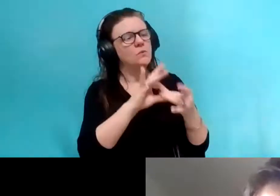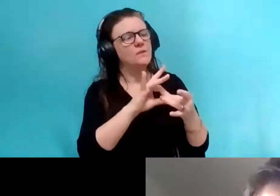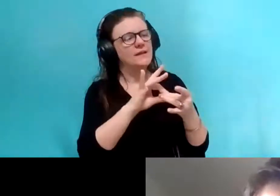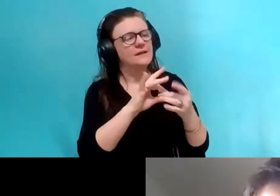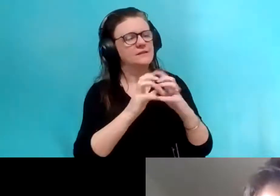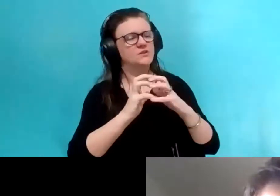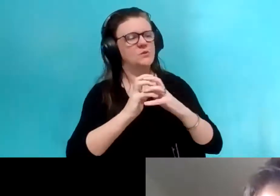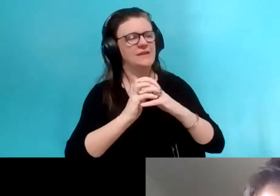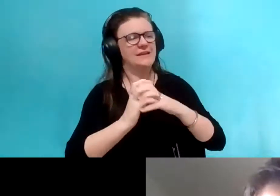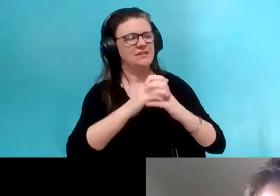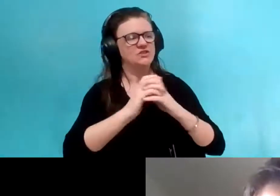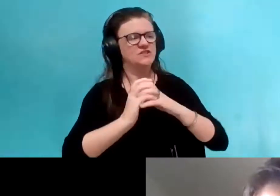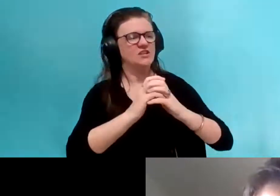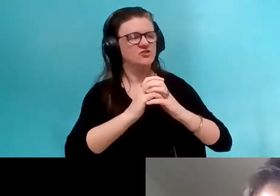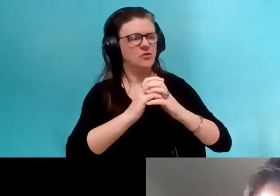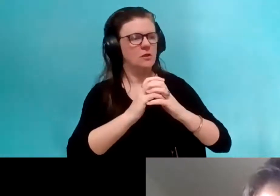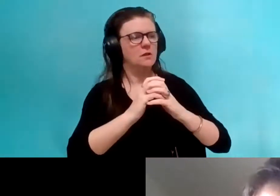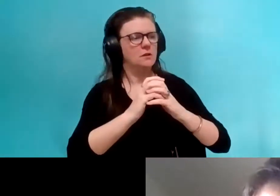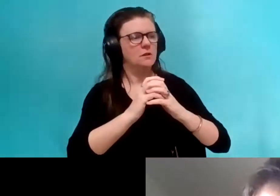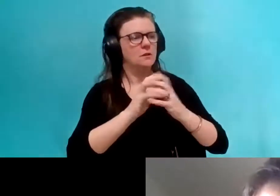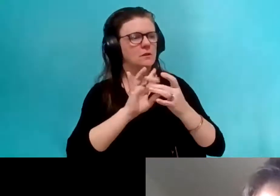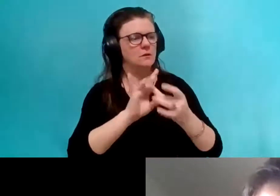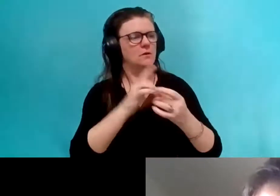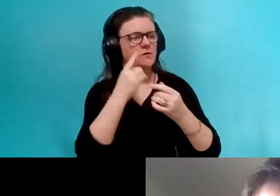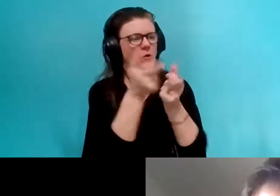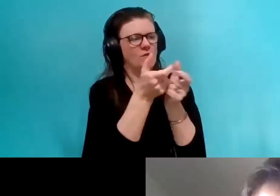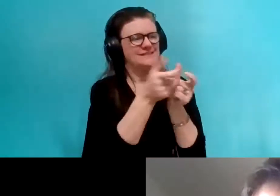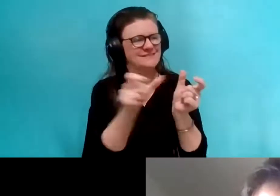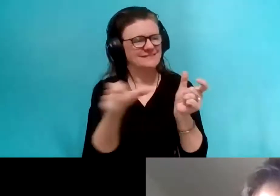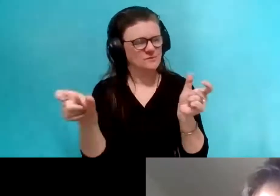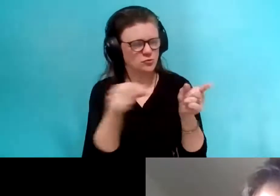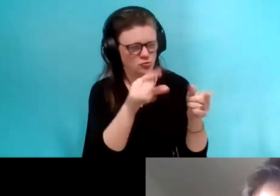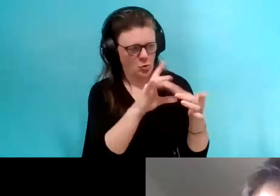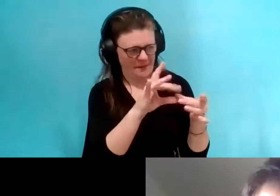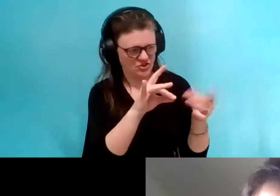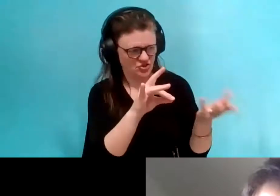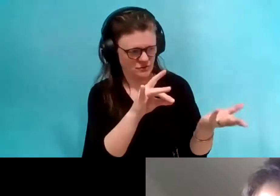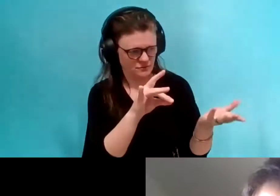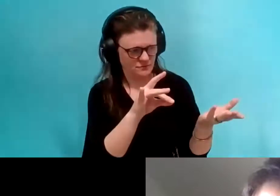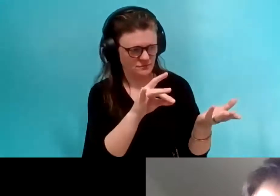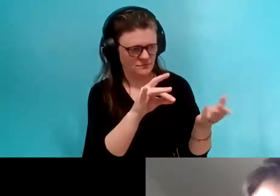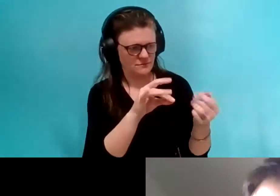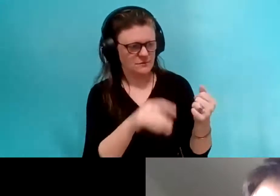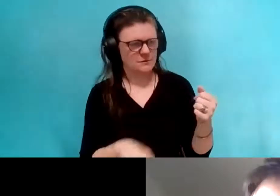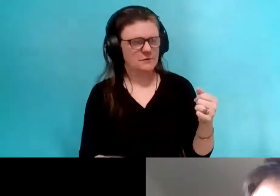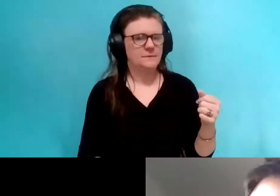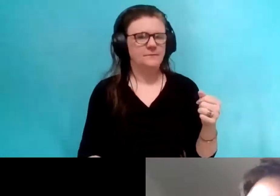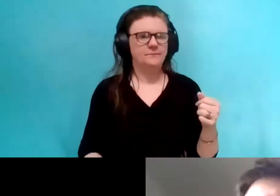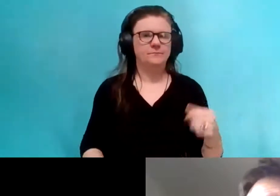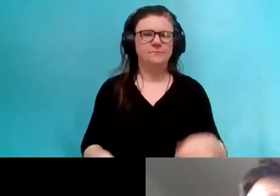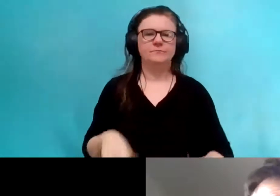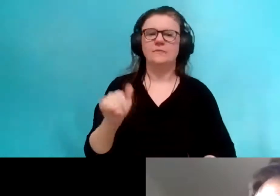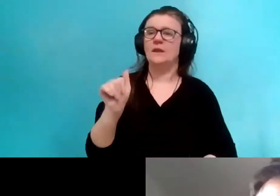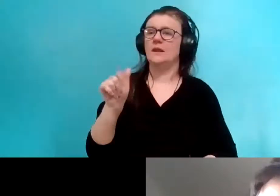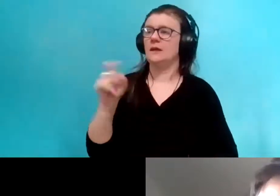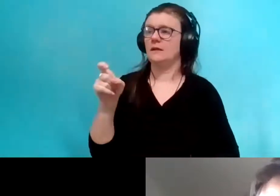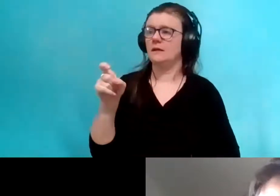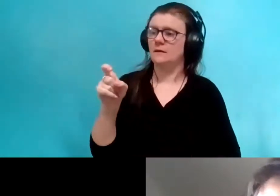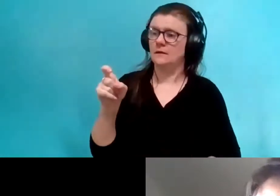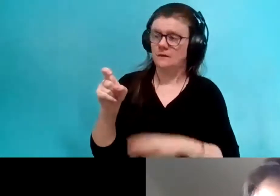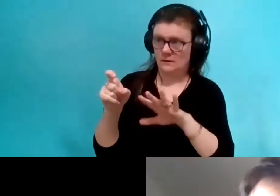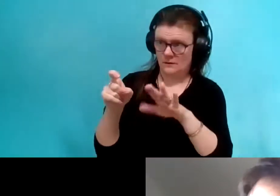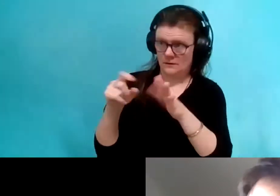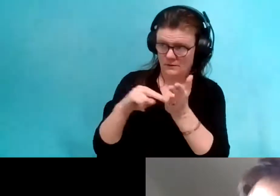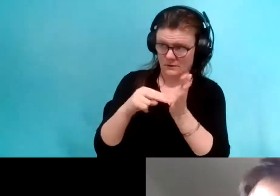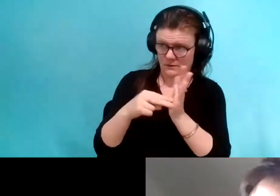intersectional aspect of the disaggregation of data, which you mentioned in the presentation? So is that